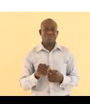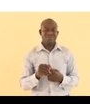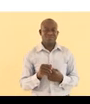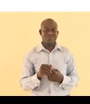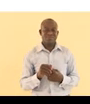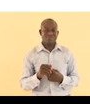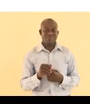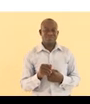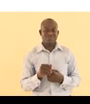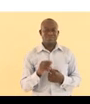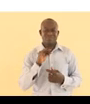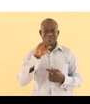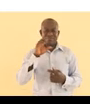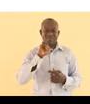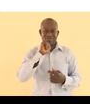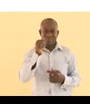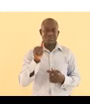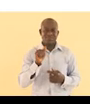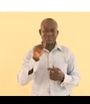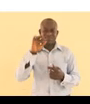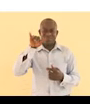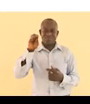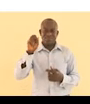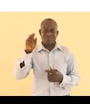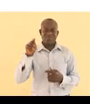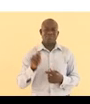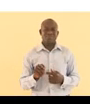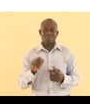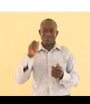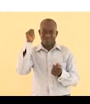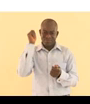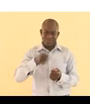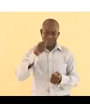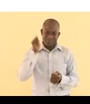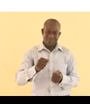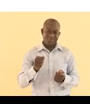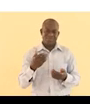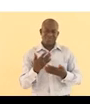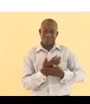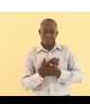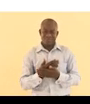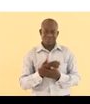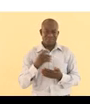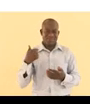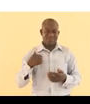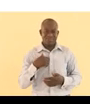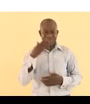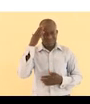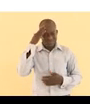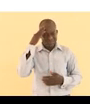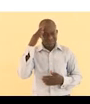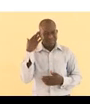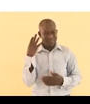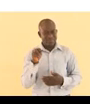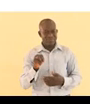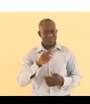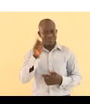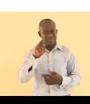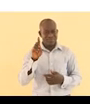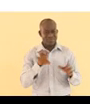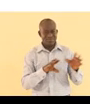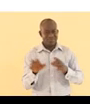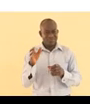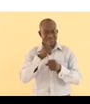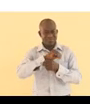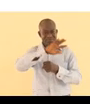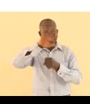suspicion. Is this not Joseph's son, the carpenter? We know him now. Where did he